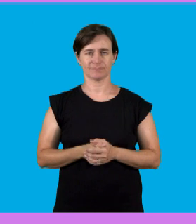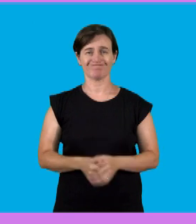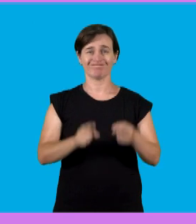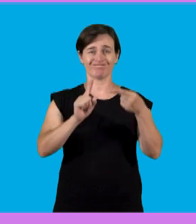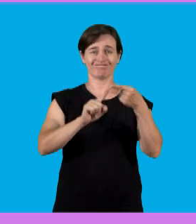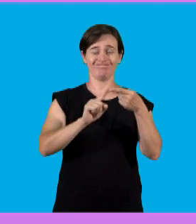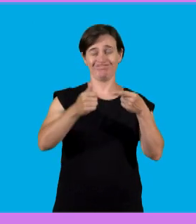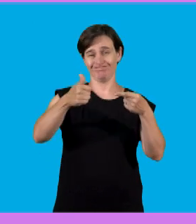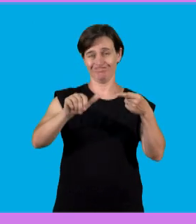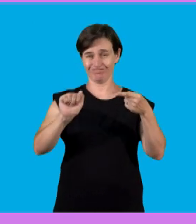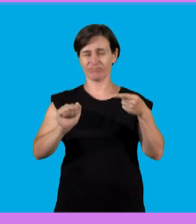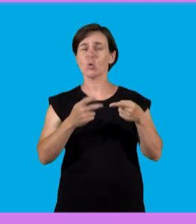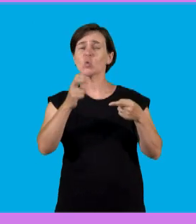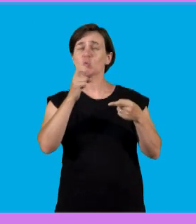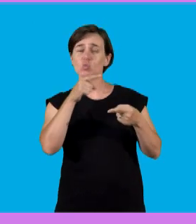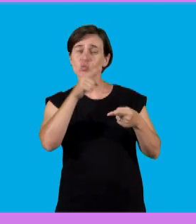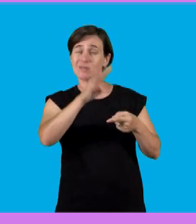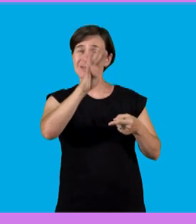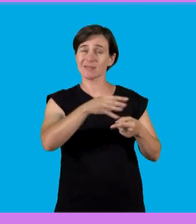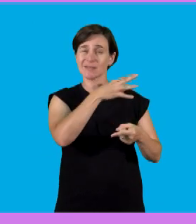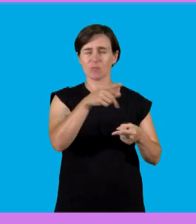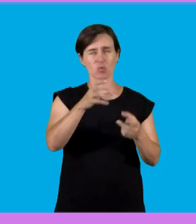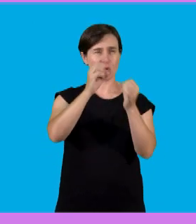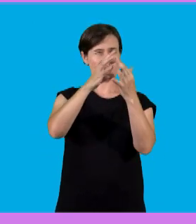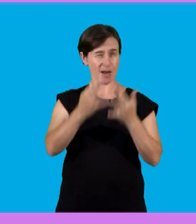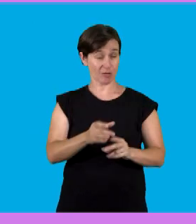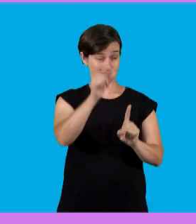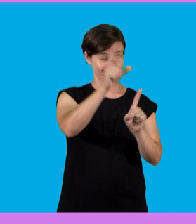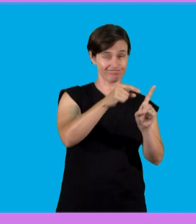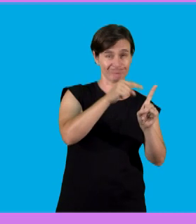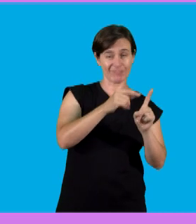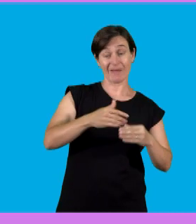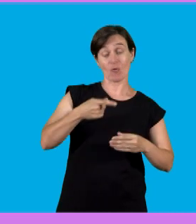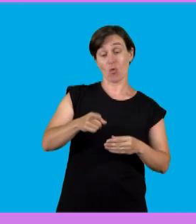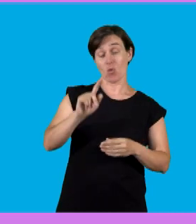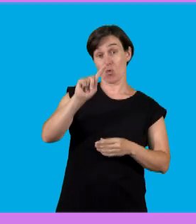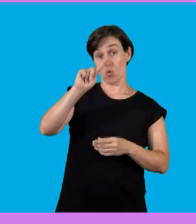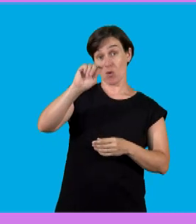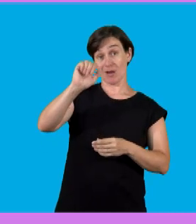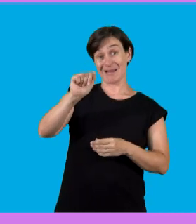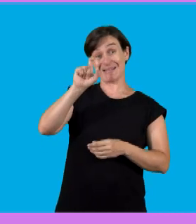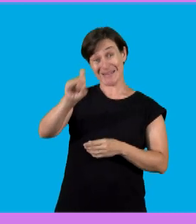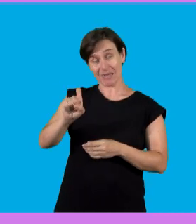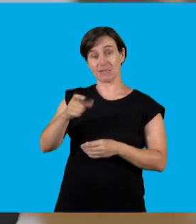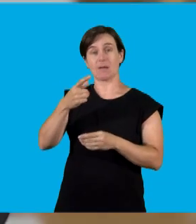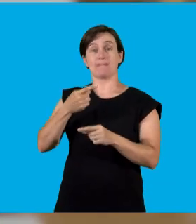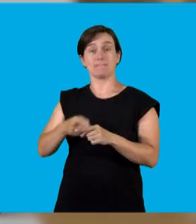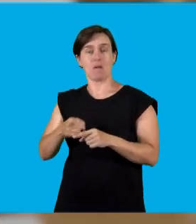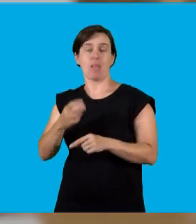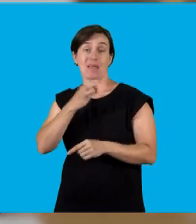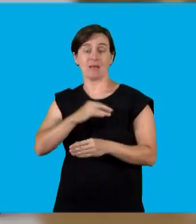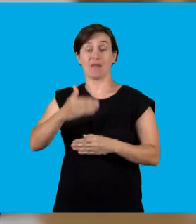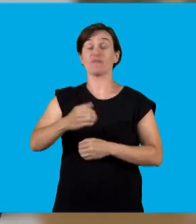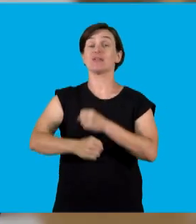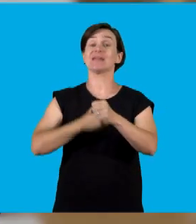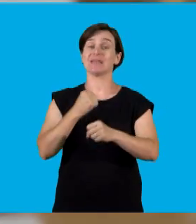the tax table to calculate Mrs. Lamini's annual tax payable. Guys, and I want you to take out your